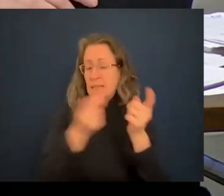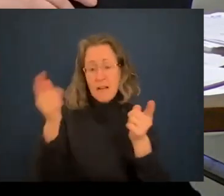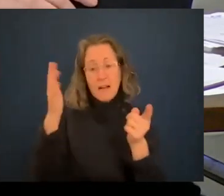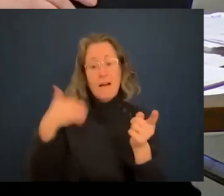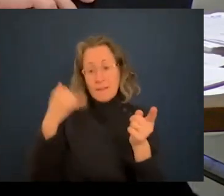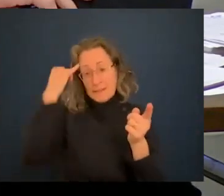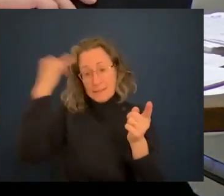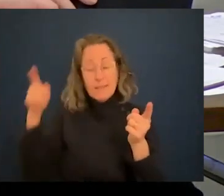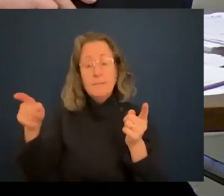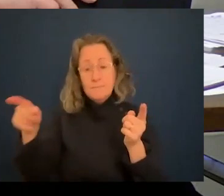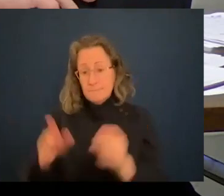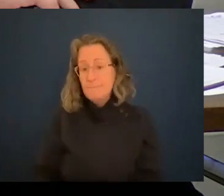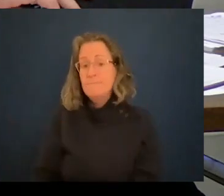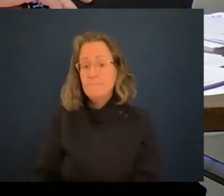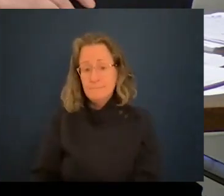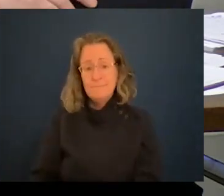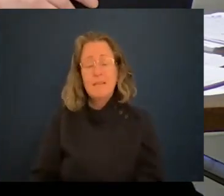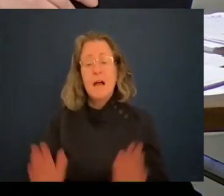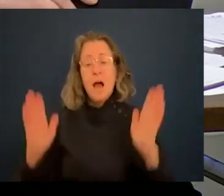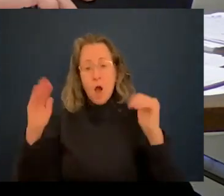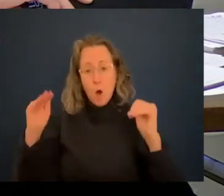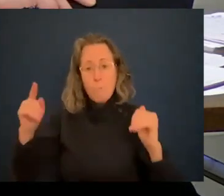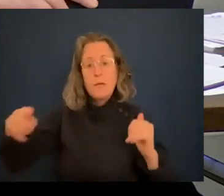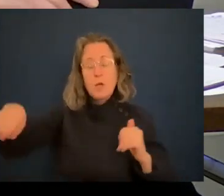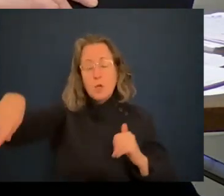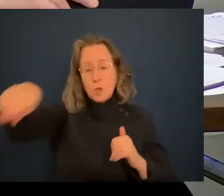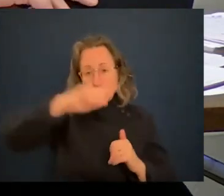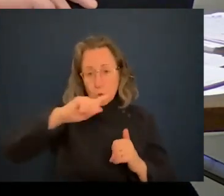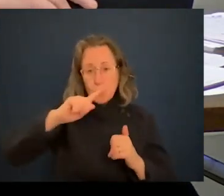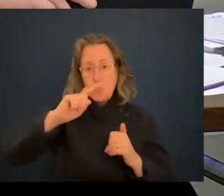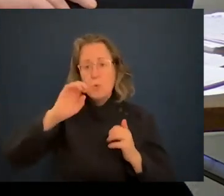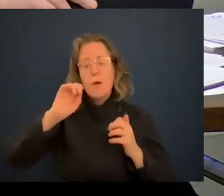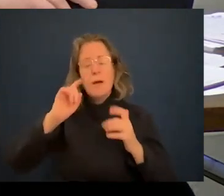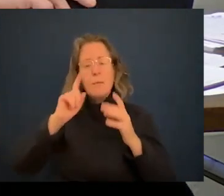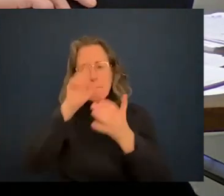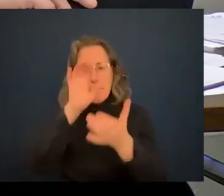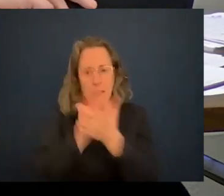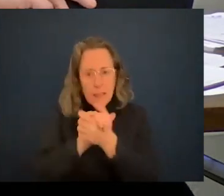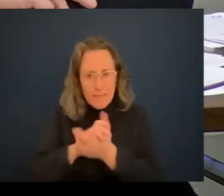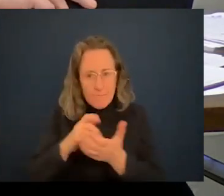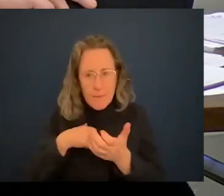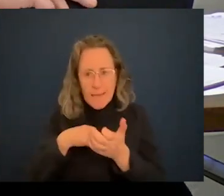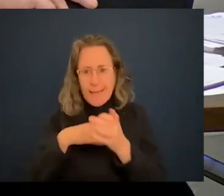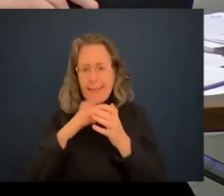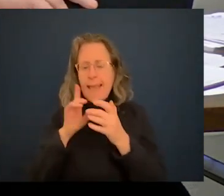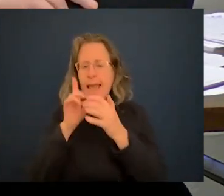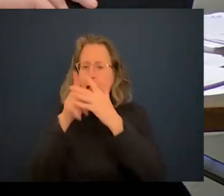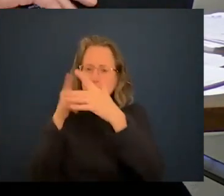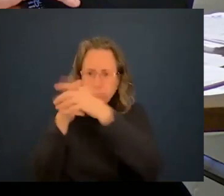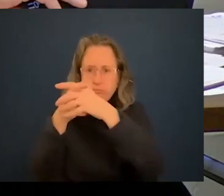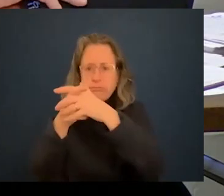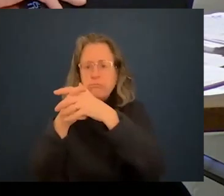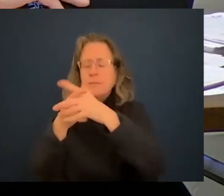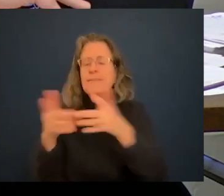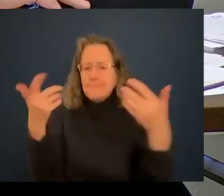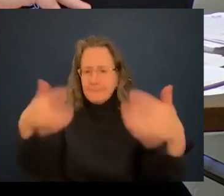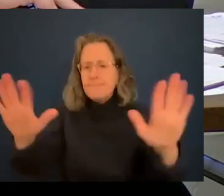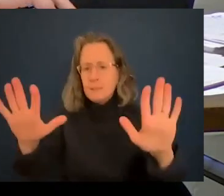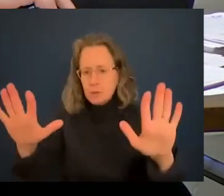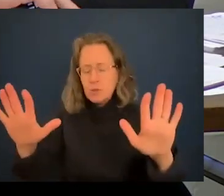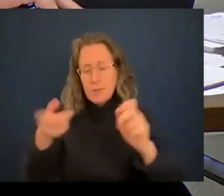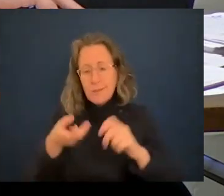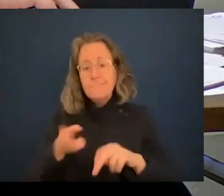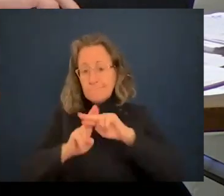hope that you hear what I'm saying and you take action on helping us get the Staffing for our